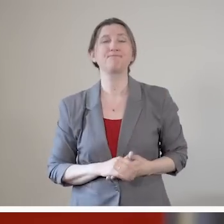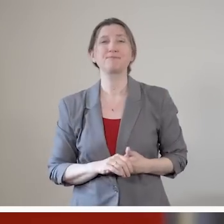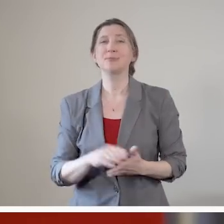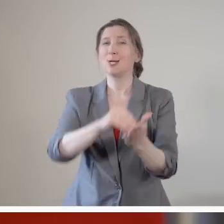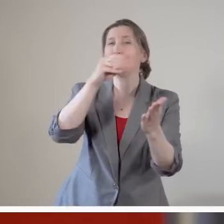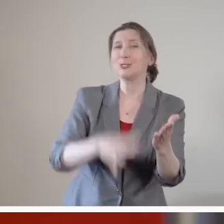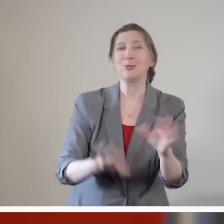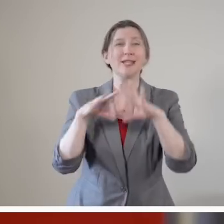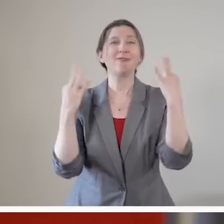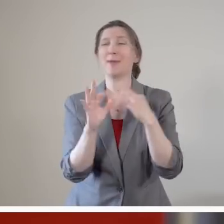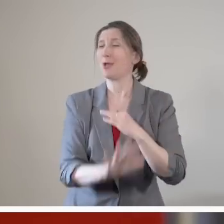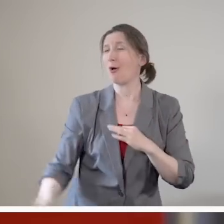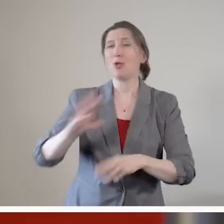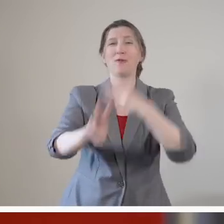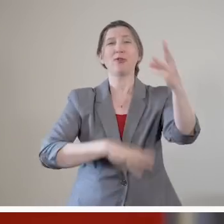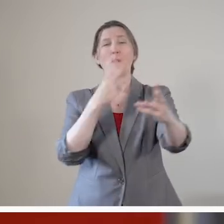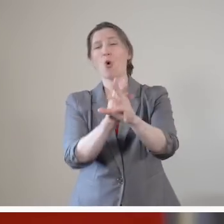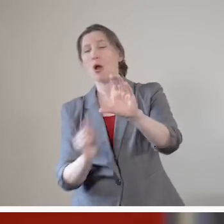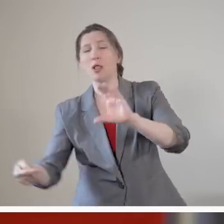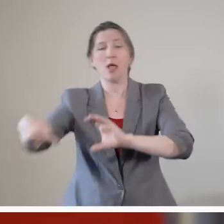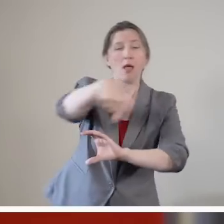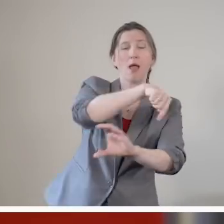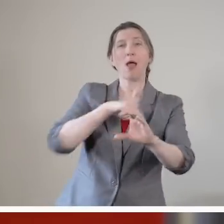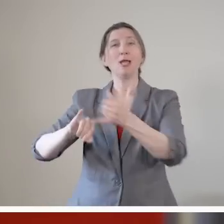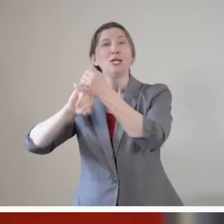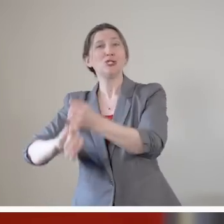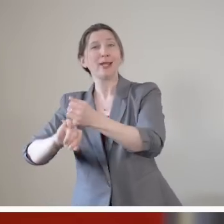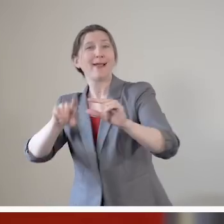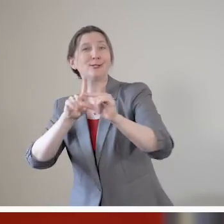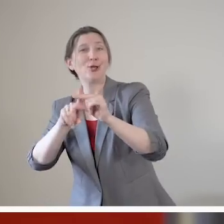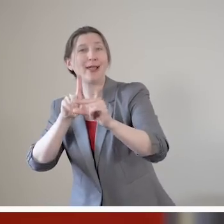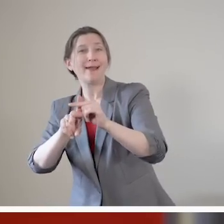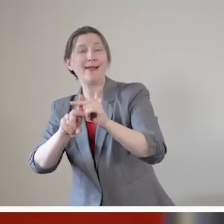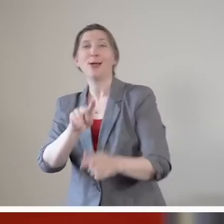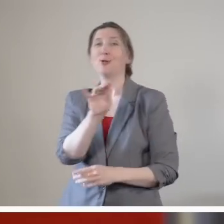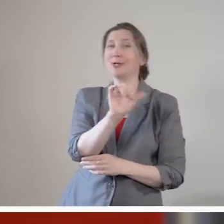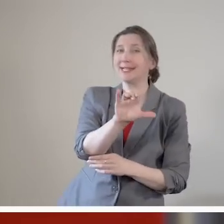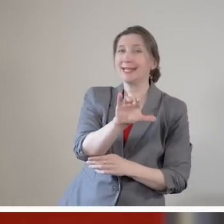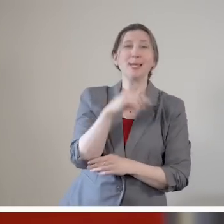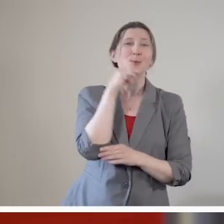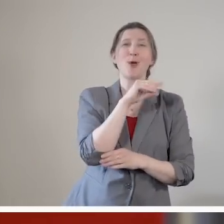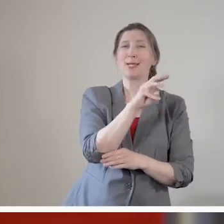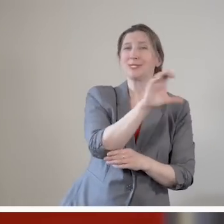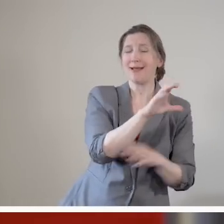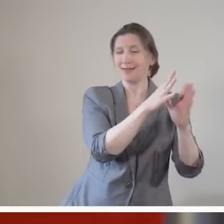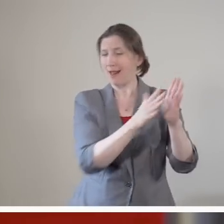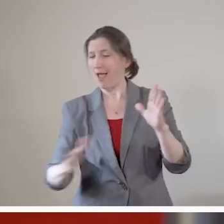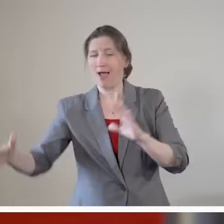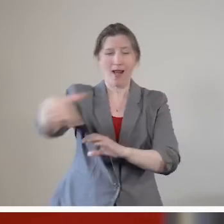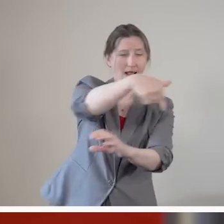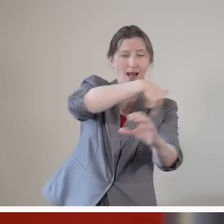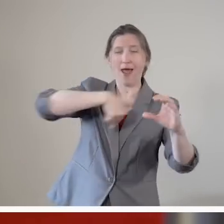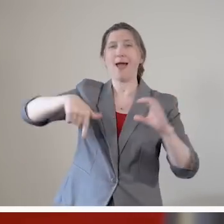States, and all over the world. To all of you, from Shanghai, China, to New York City, to Milwaukee, Wisconsin,